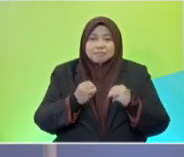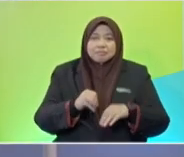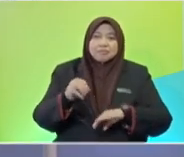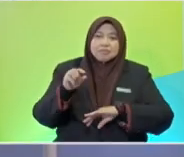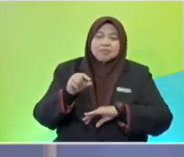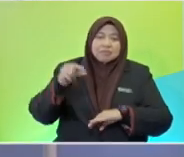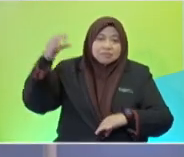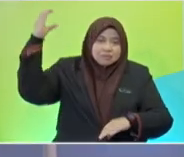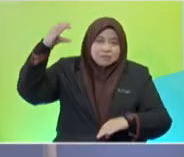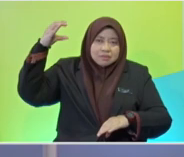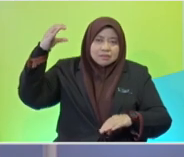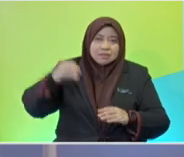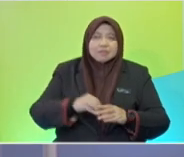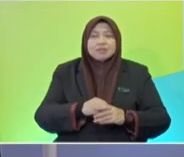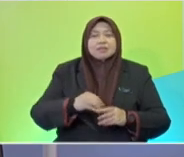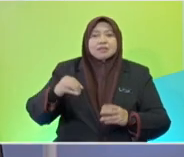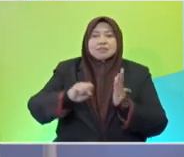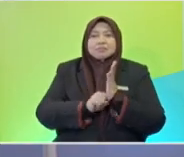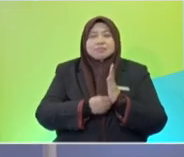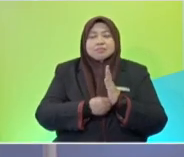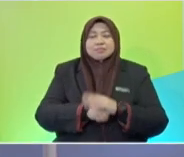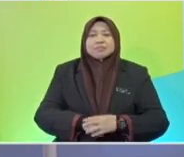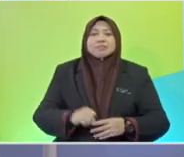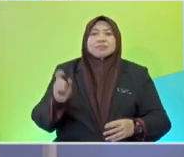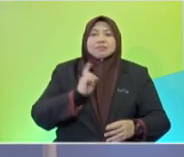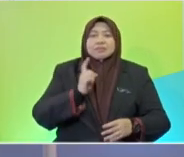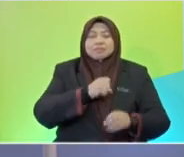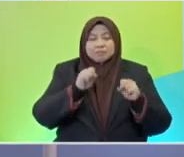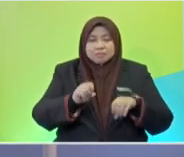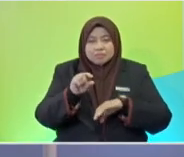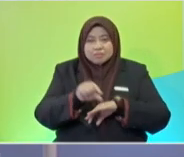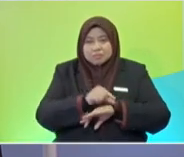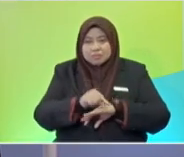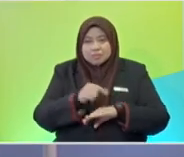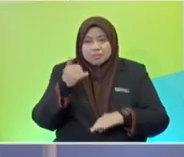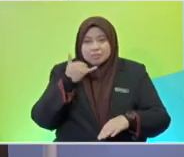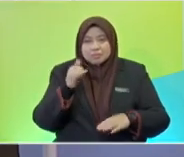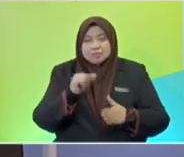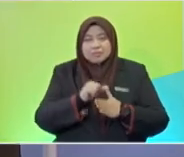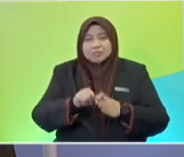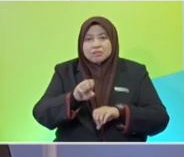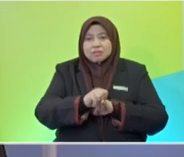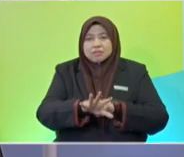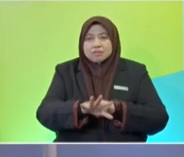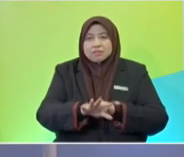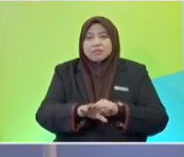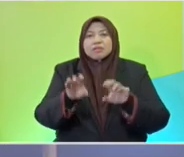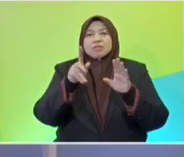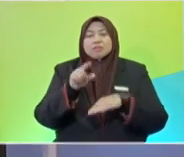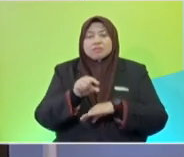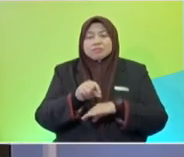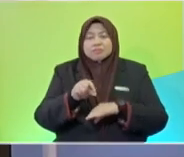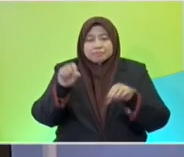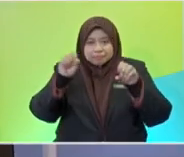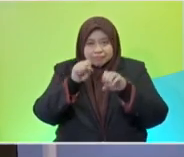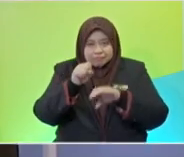of light. The easiest one would be a torchlight, or you can use your phone, the torch in your phone. And also, we need a screen. You can make